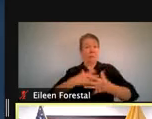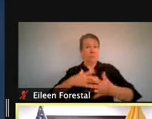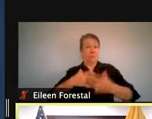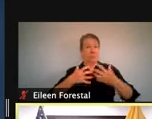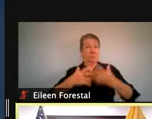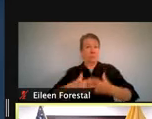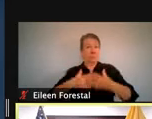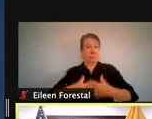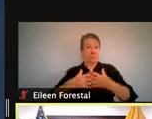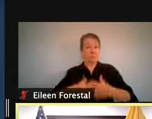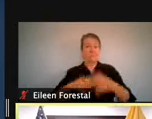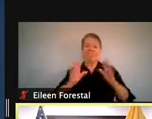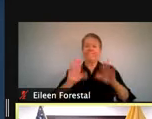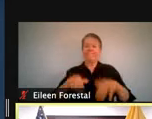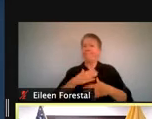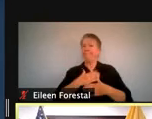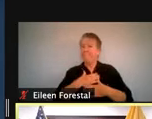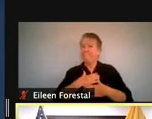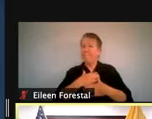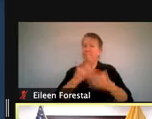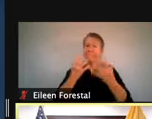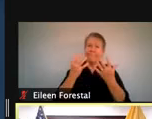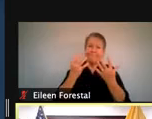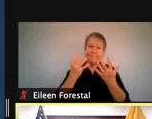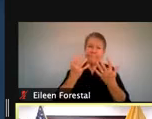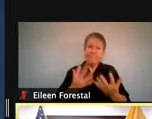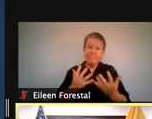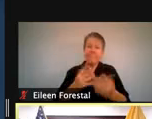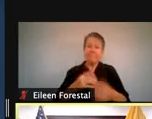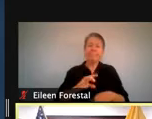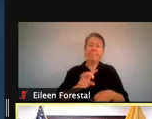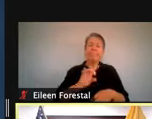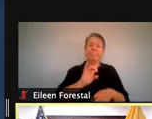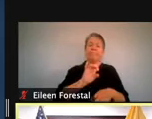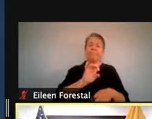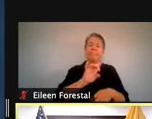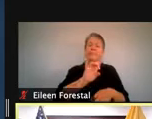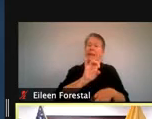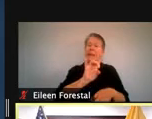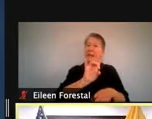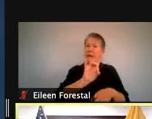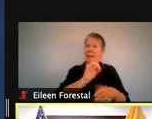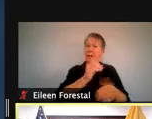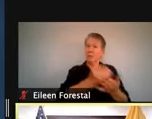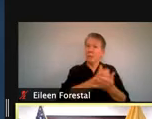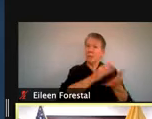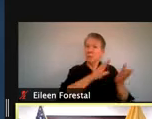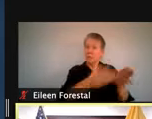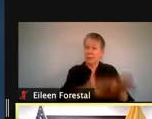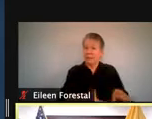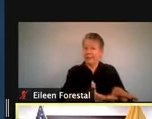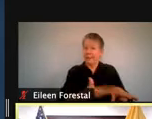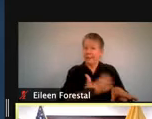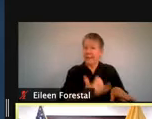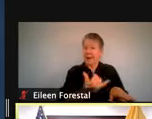life, now confirmed from complications of COVID-19, bringing our statewide total to